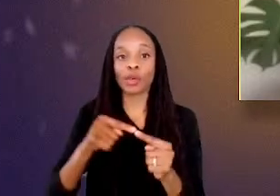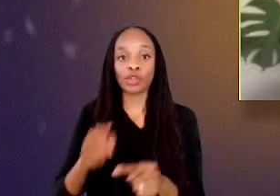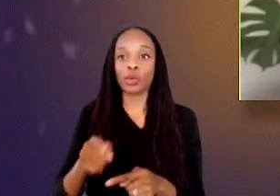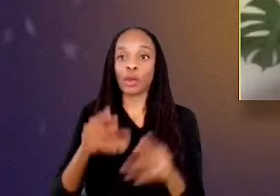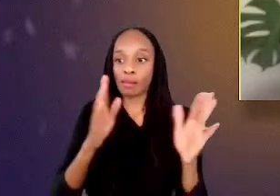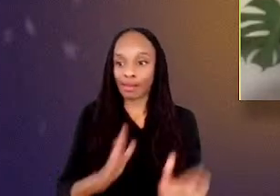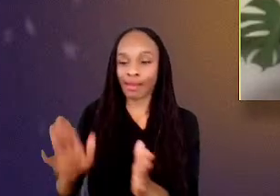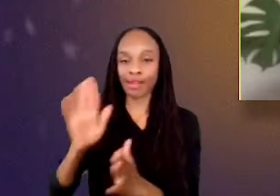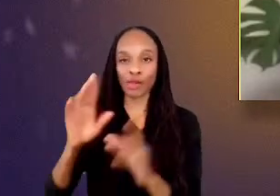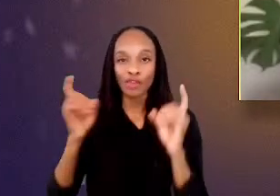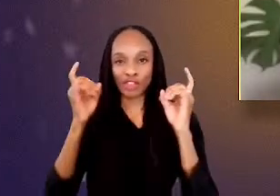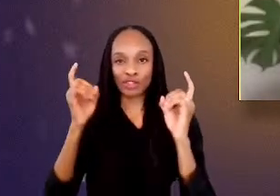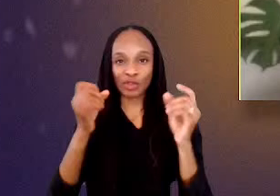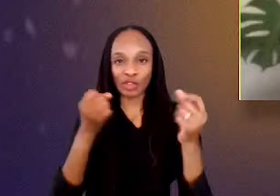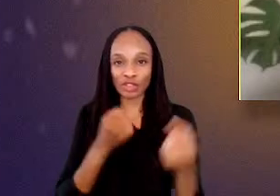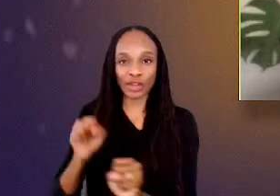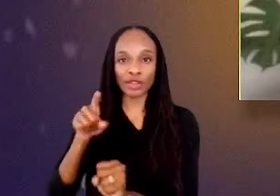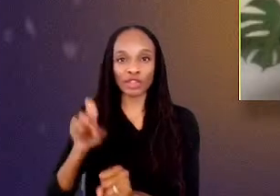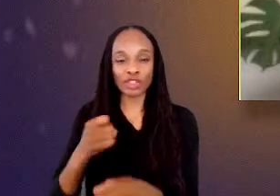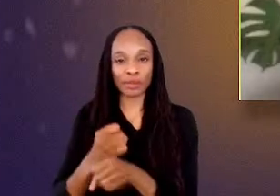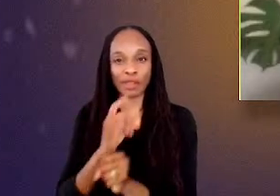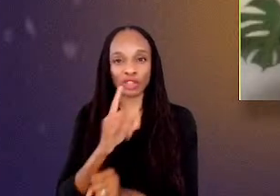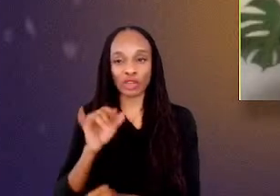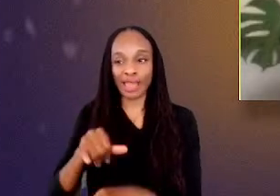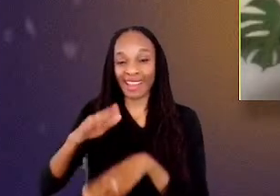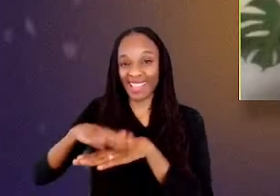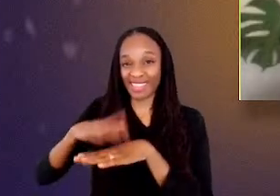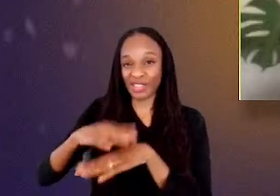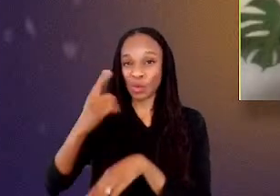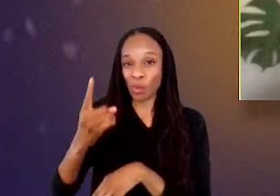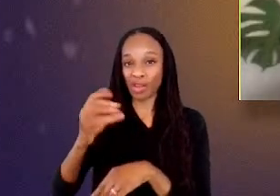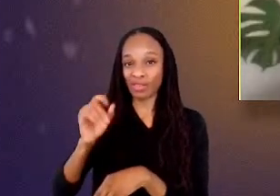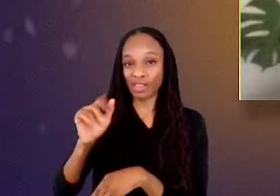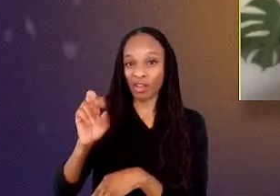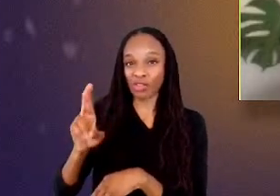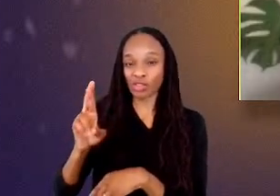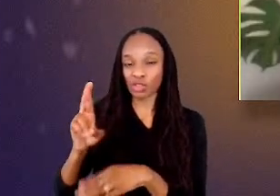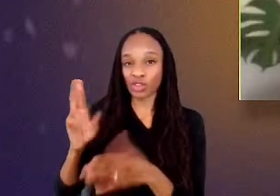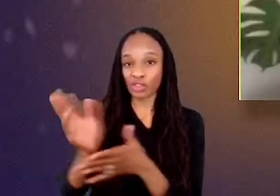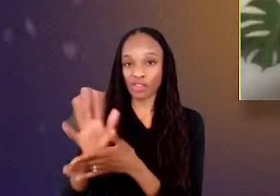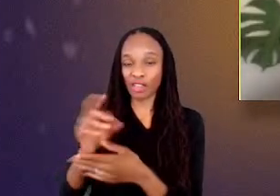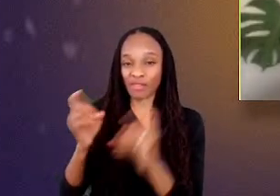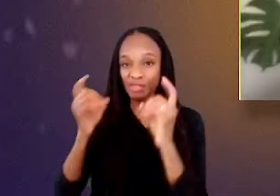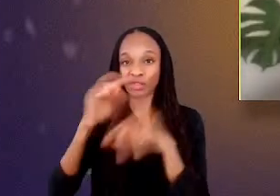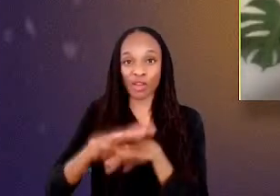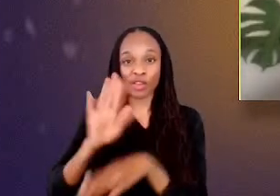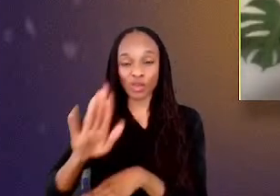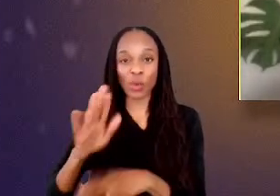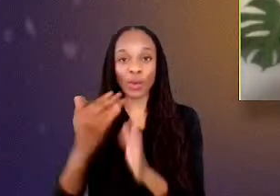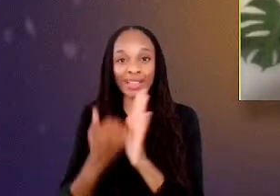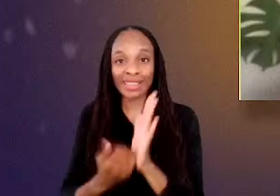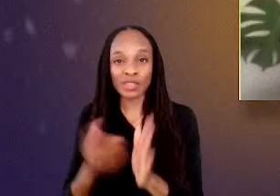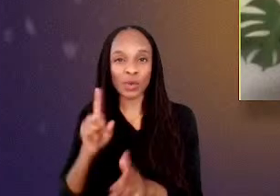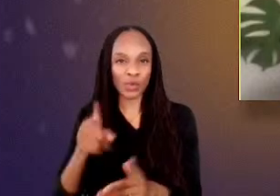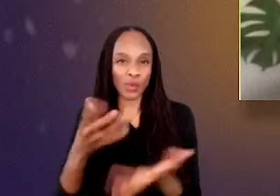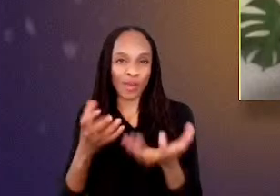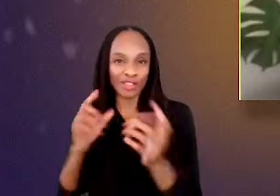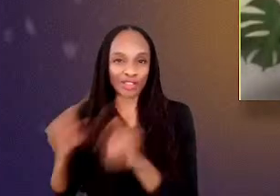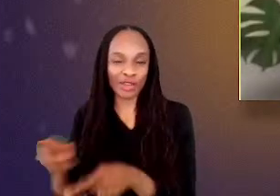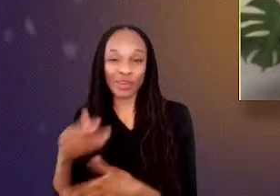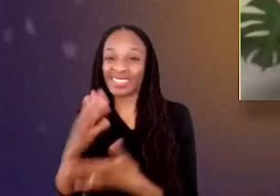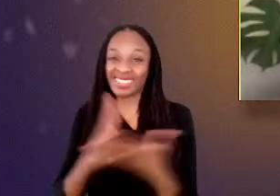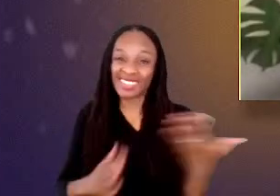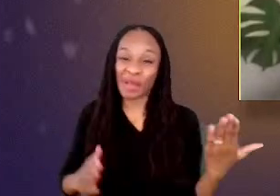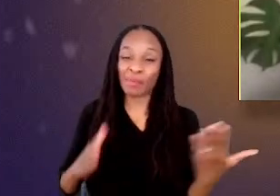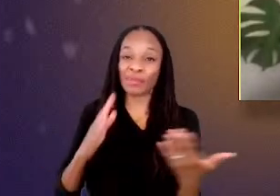you should be ensuring that at least one of the Oscar qualifying film festivals is on your list where you want to be. And you also have to, like, some of them are just